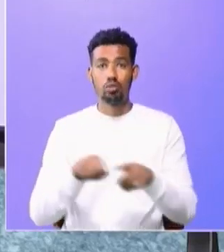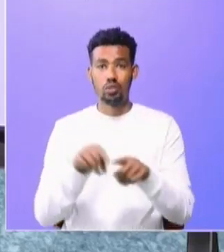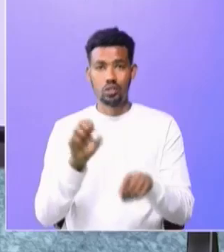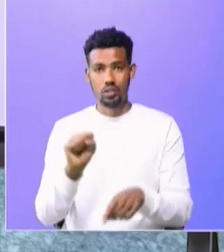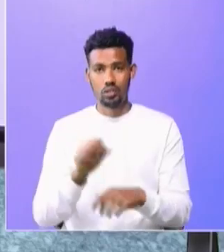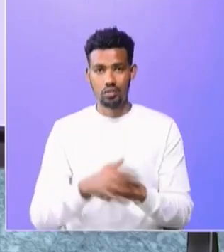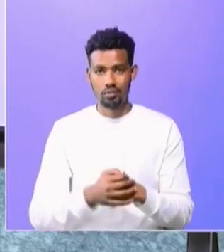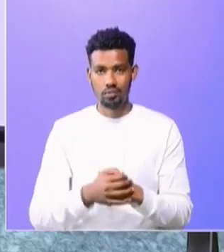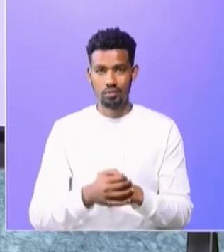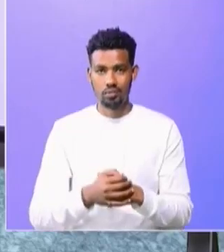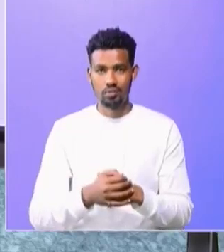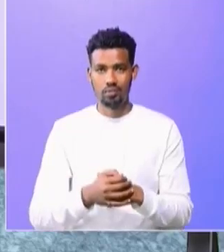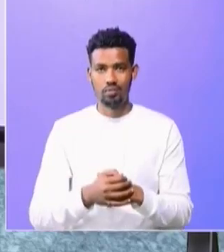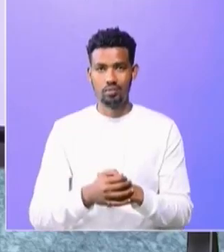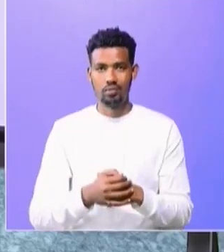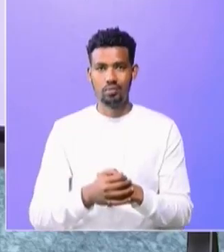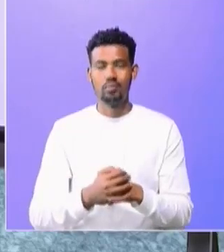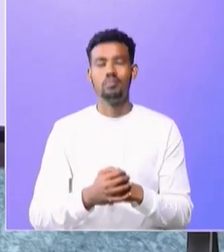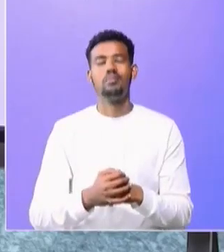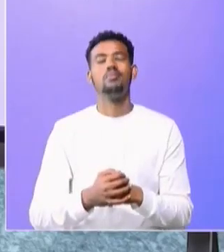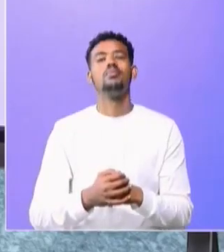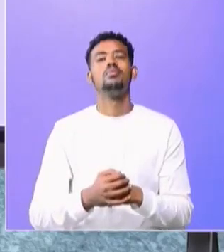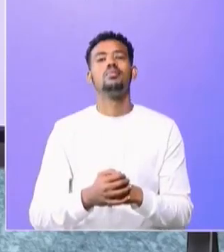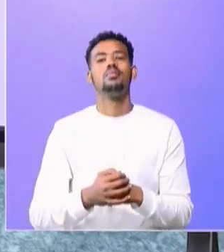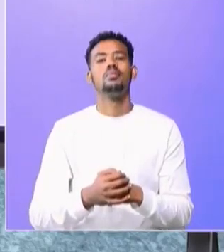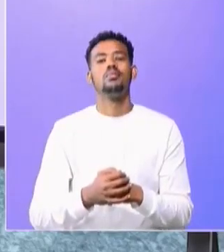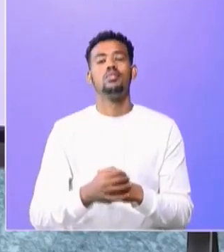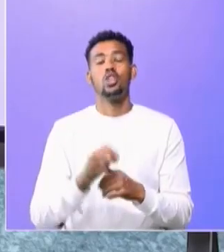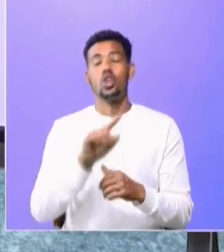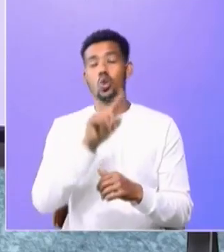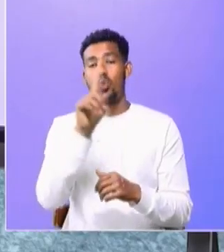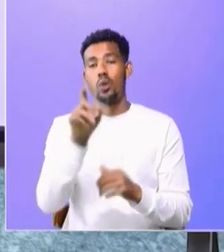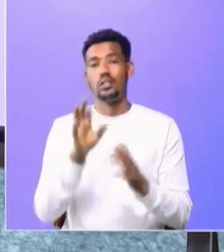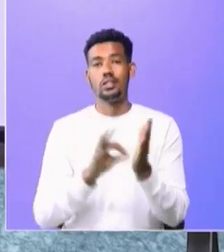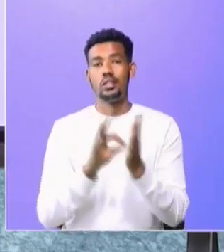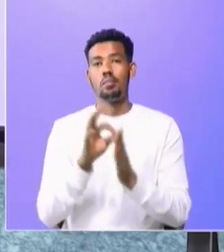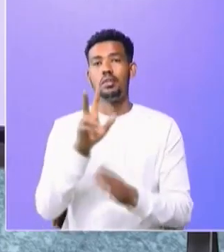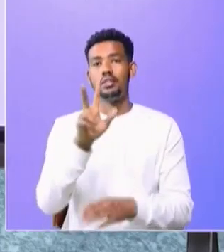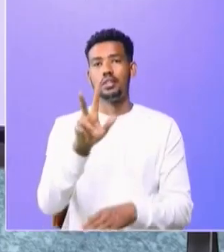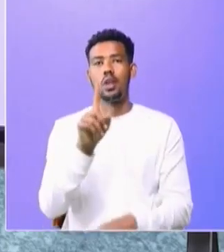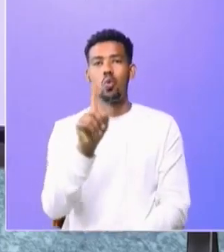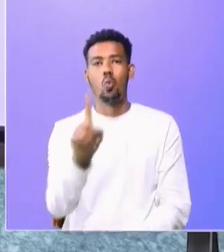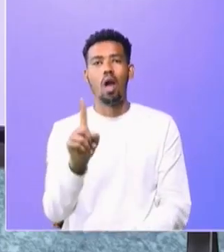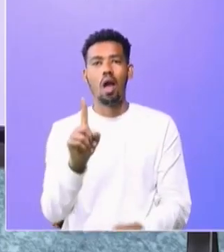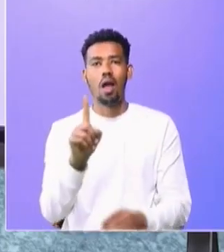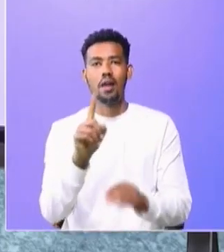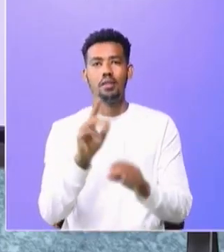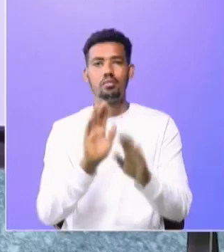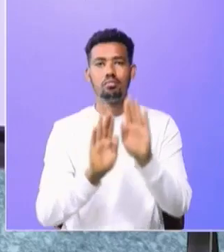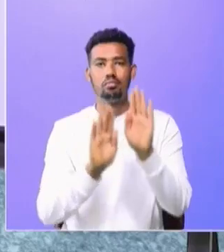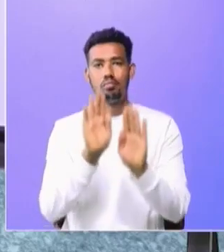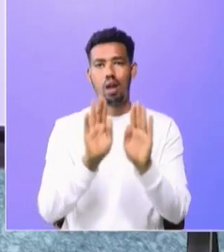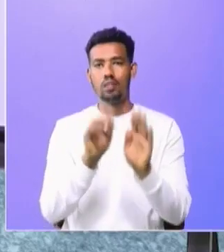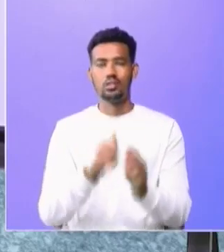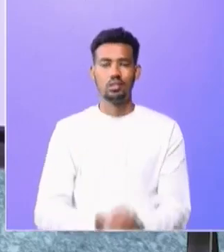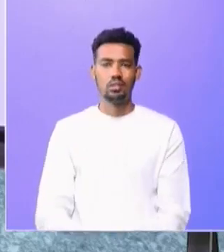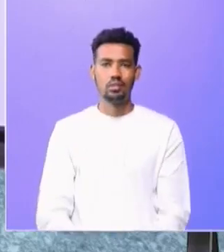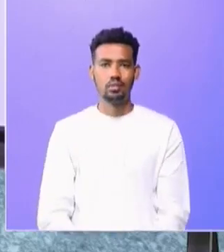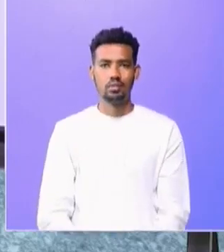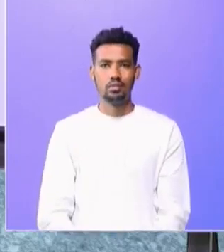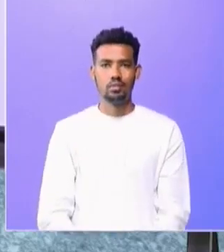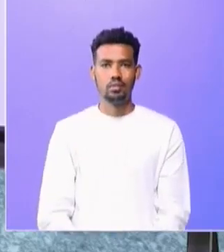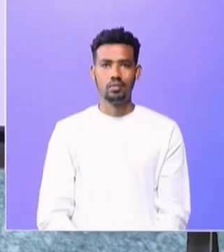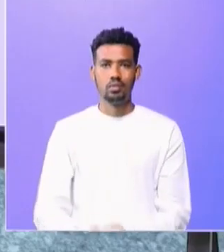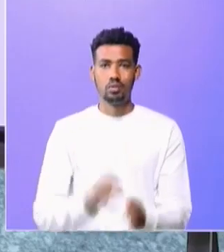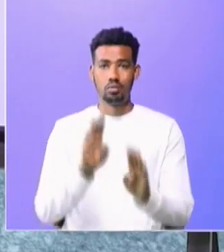1 box, 3 boxes. Question number 3, 1 bus. 1 bus.